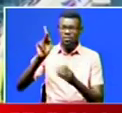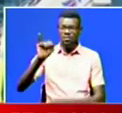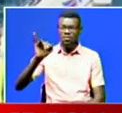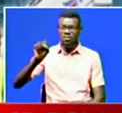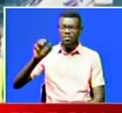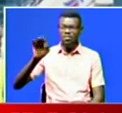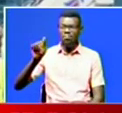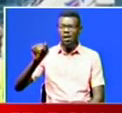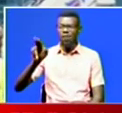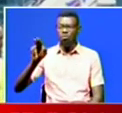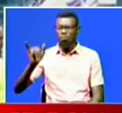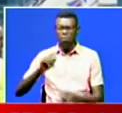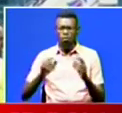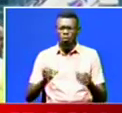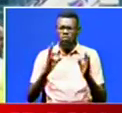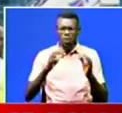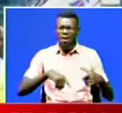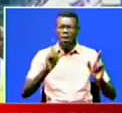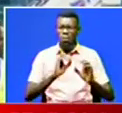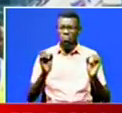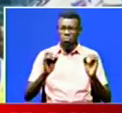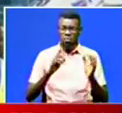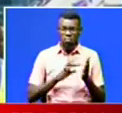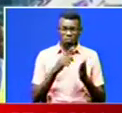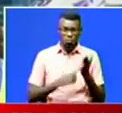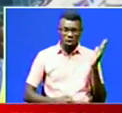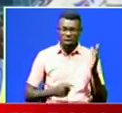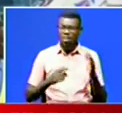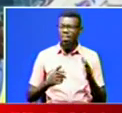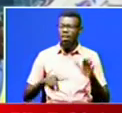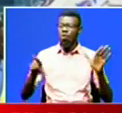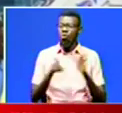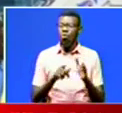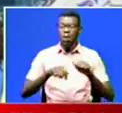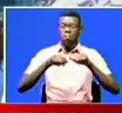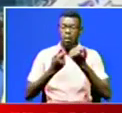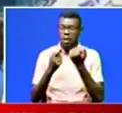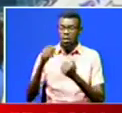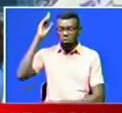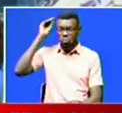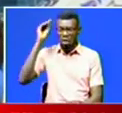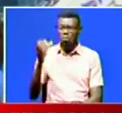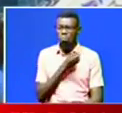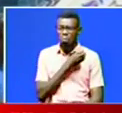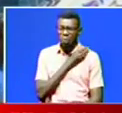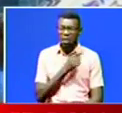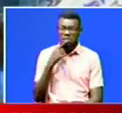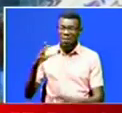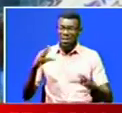official permission. Adding this was a violation that Somalia strongly protested and would not